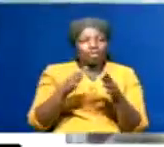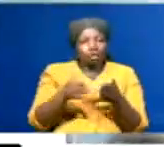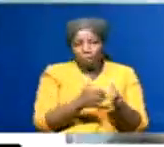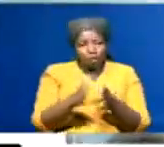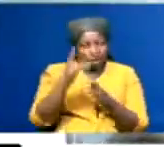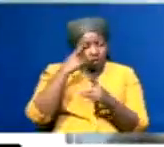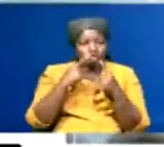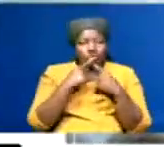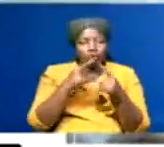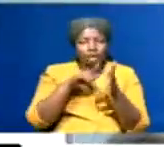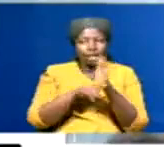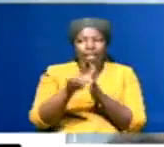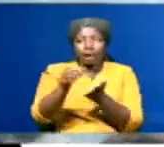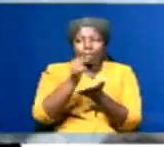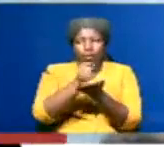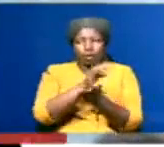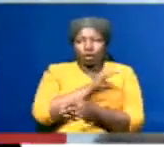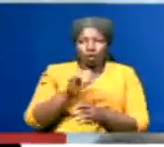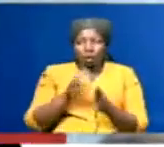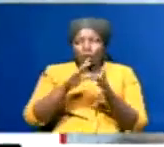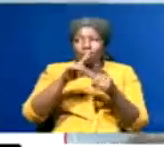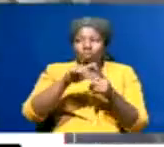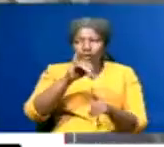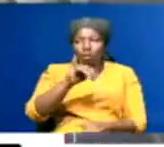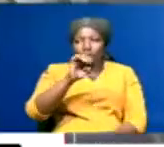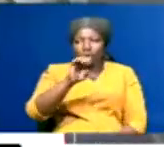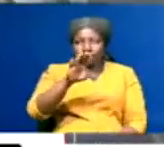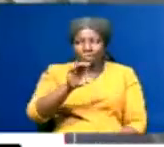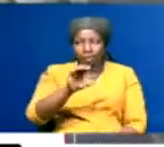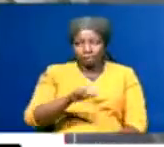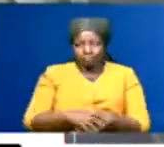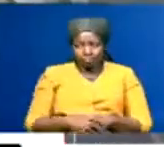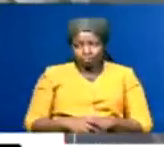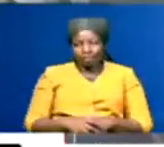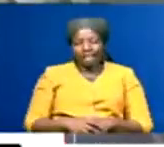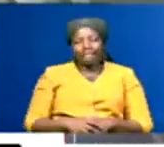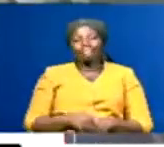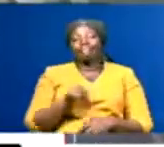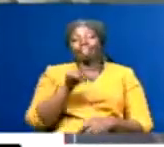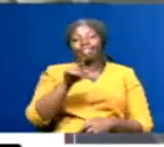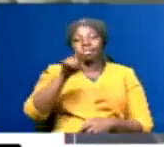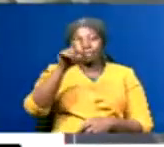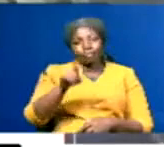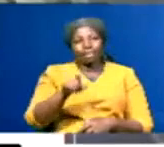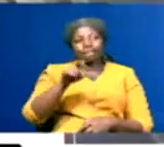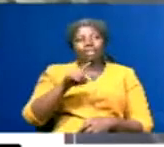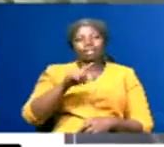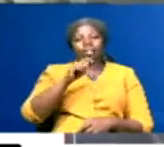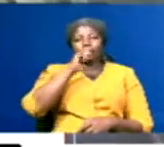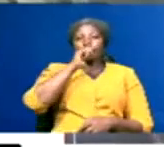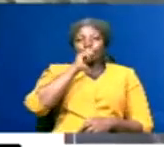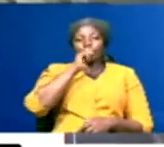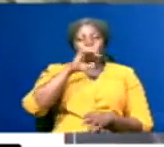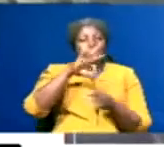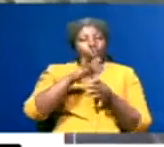of commissioners to the Independent Electoral and Boundaries Commission. Hiyo lazima referee achaguliwe na timu zote.